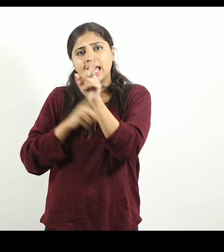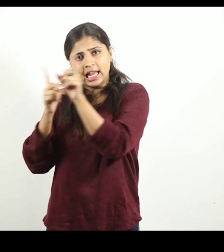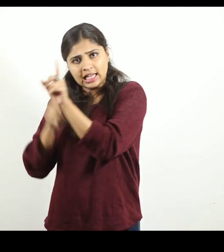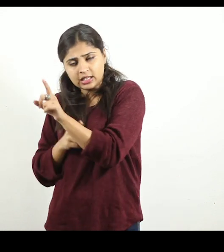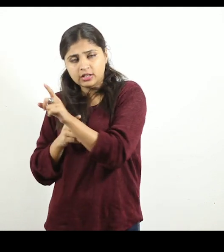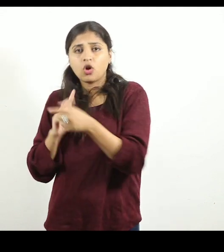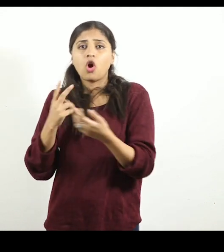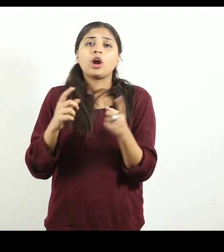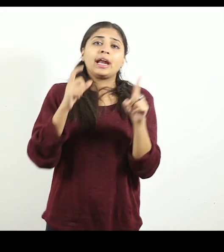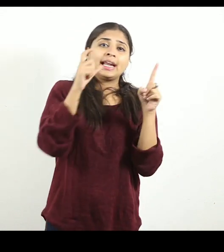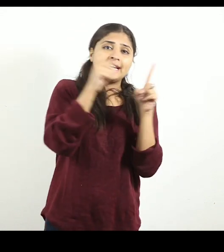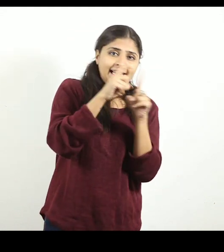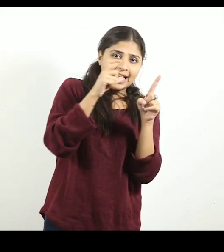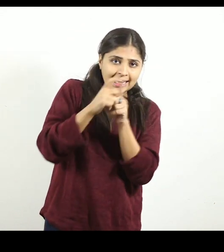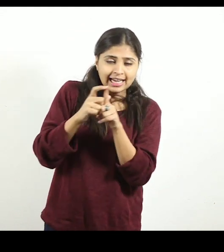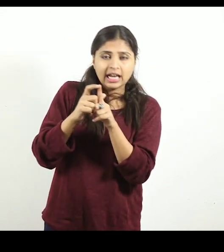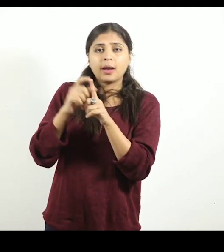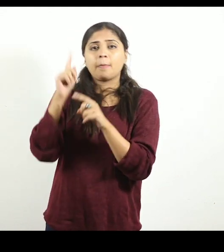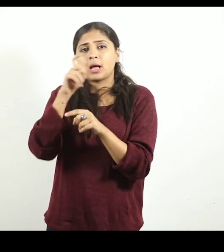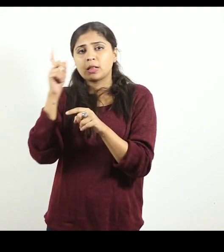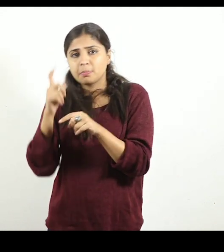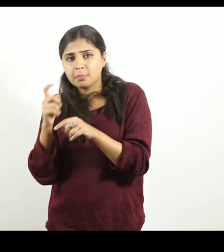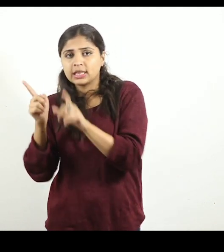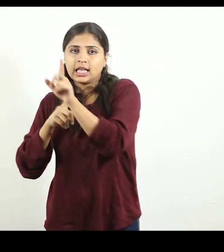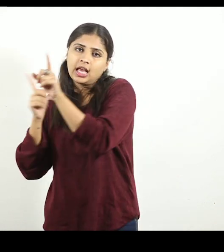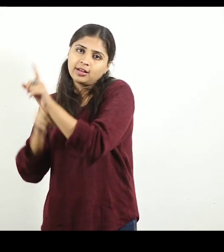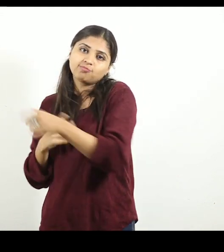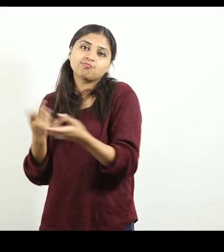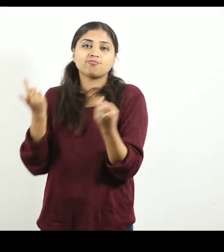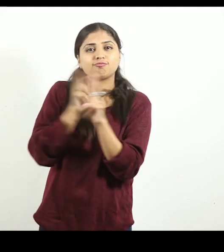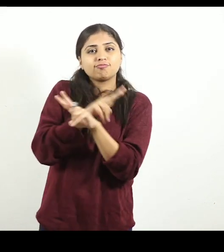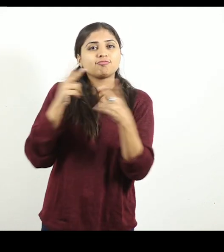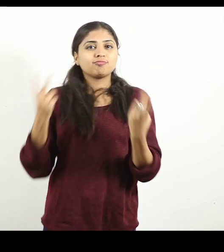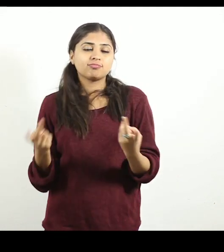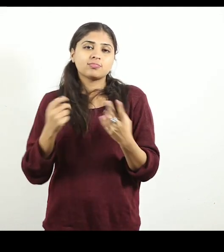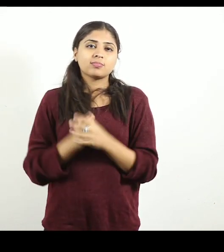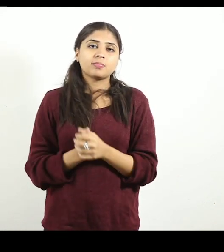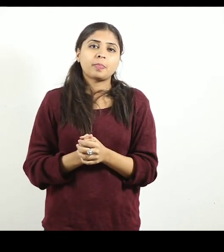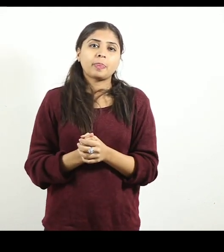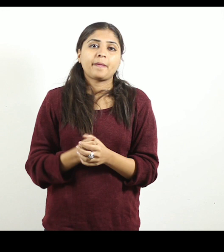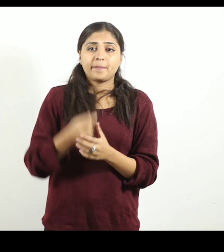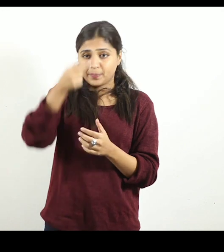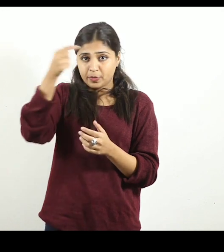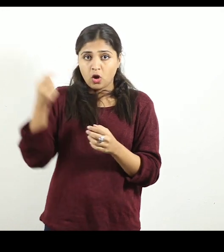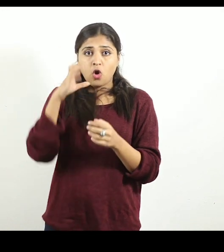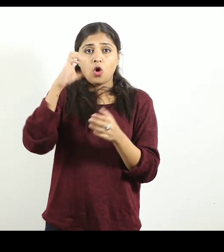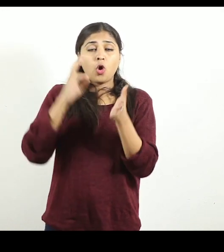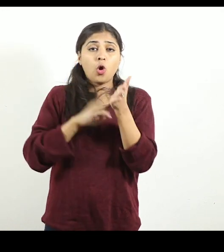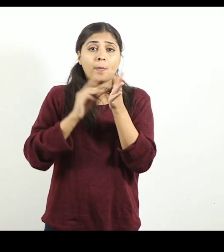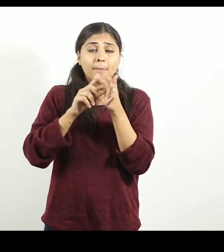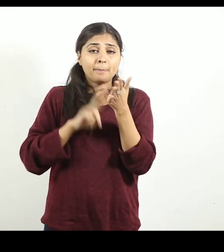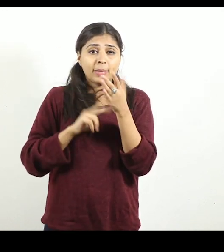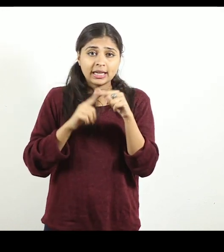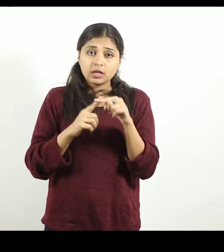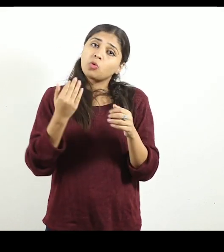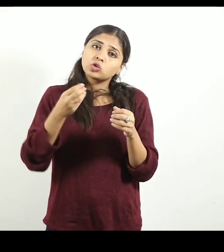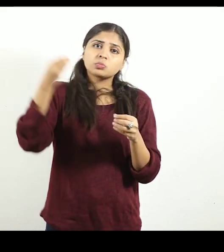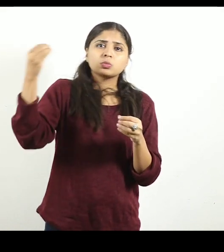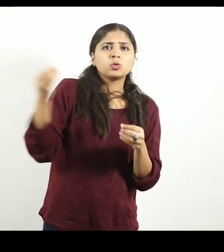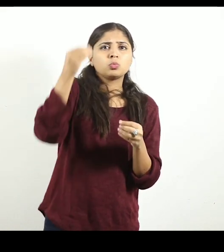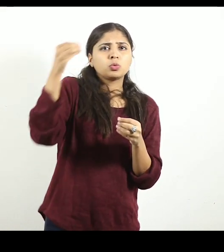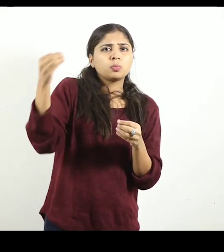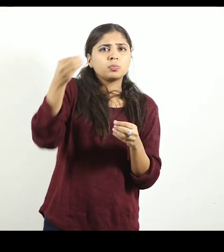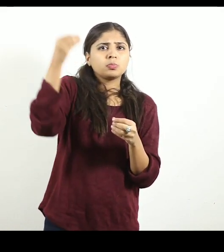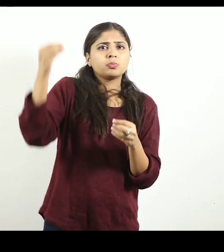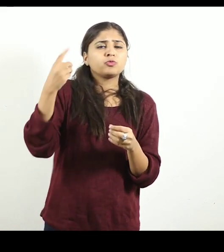YY. Comments. Cell can contain comments from multiple examples. Sum bracket cell